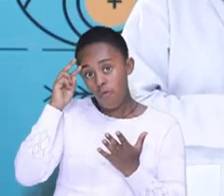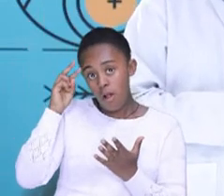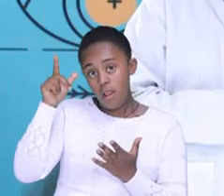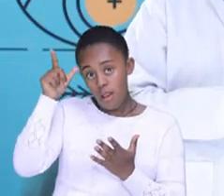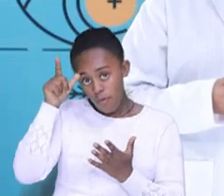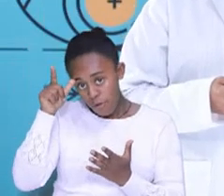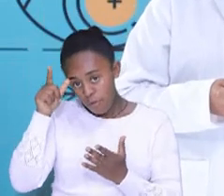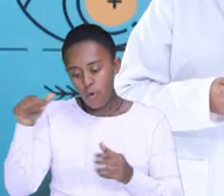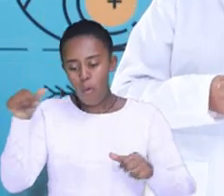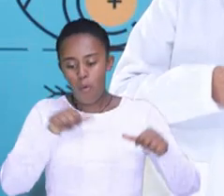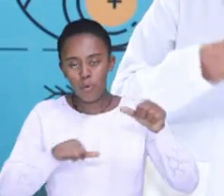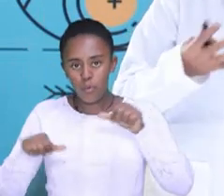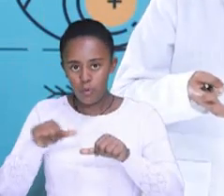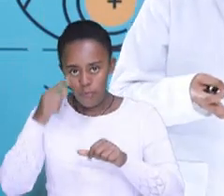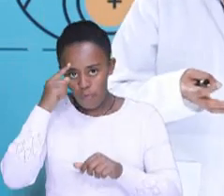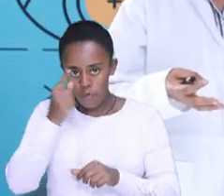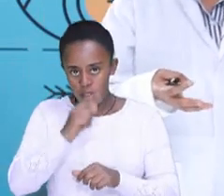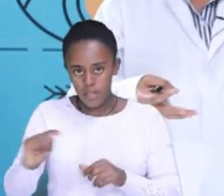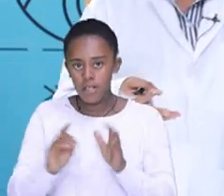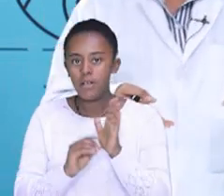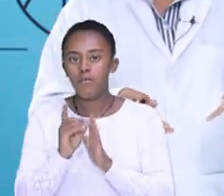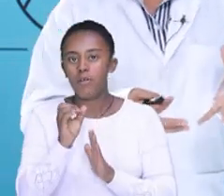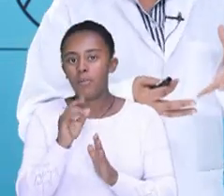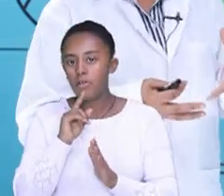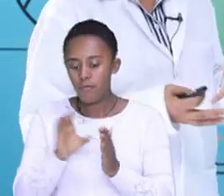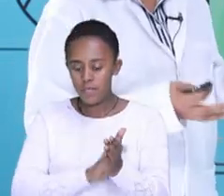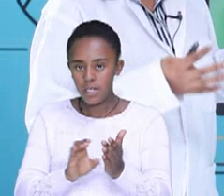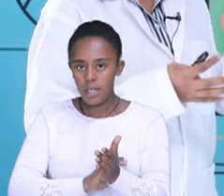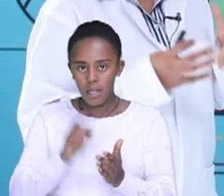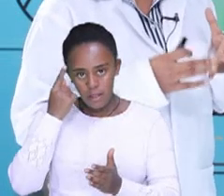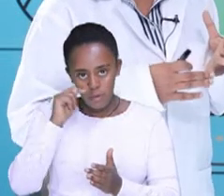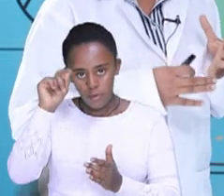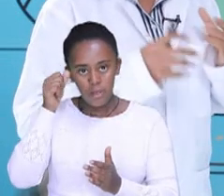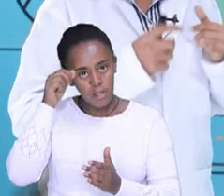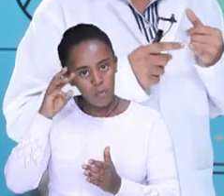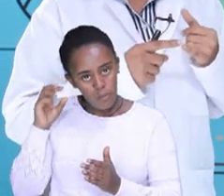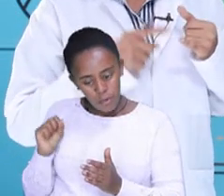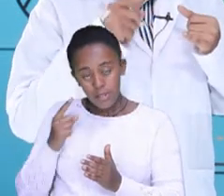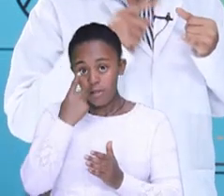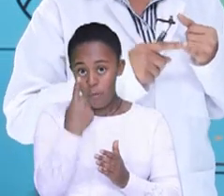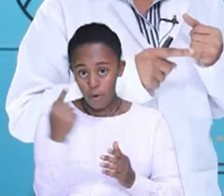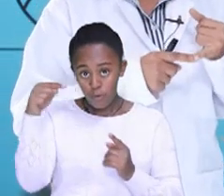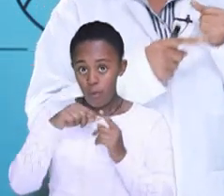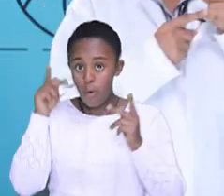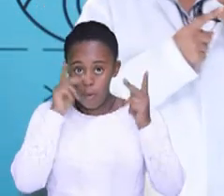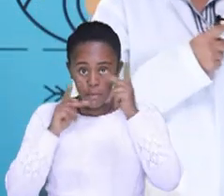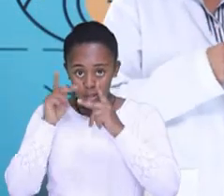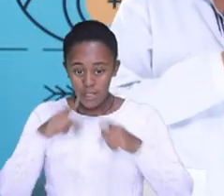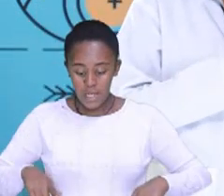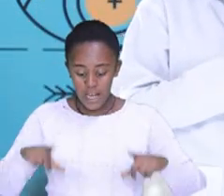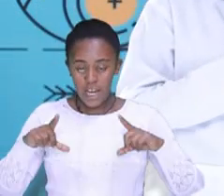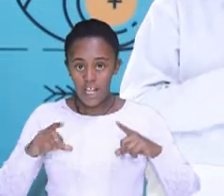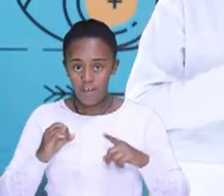van Leeuwenhoek contribution for the development of cell theory is he was the one to observe living cells for